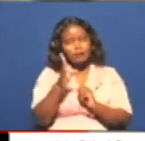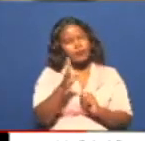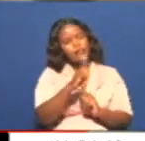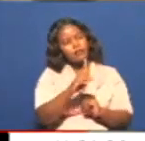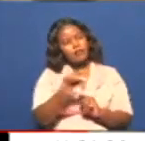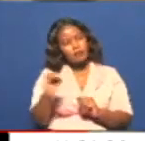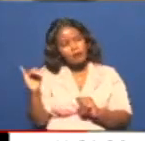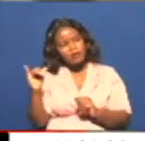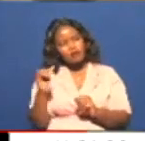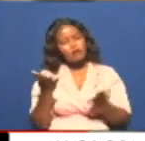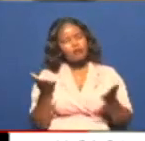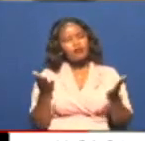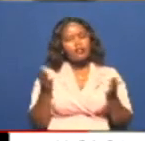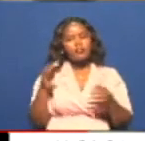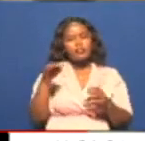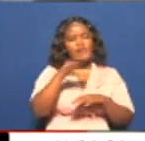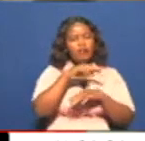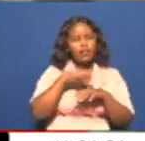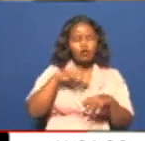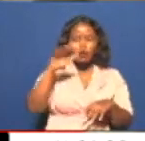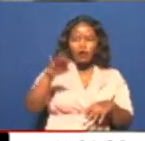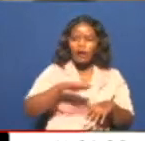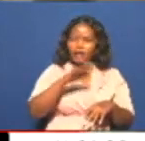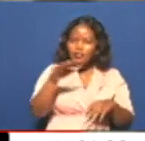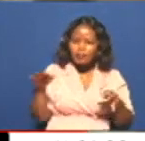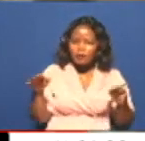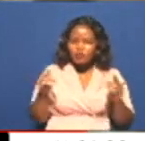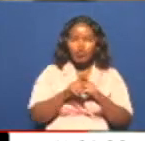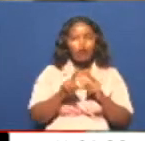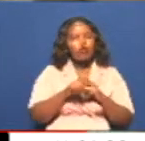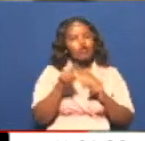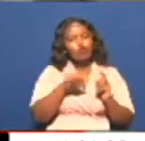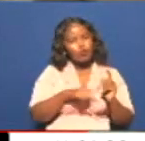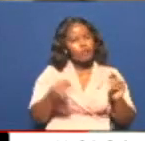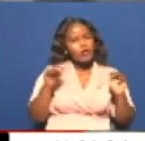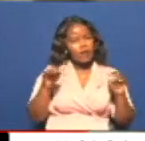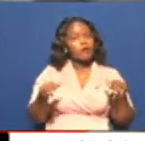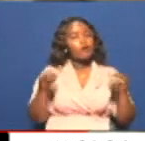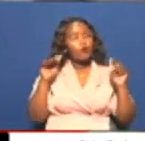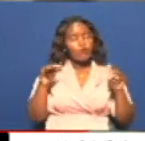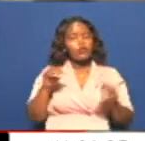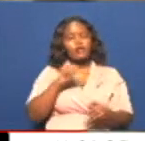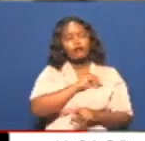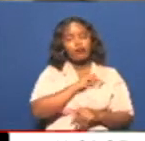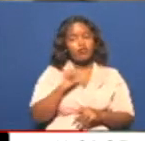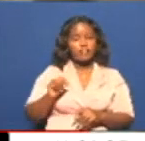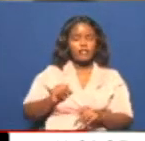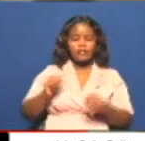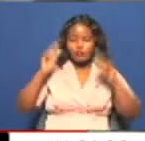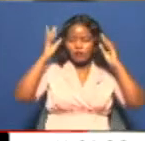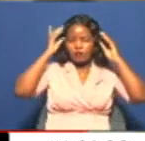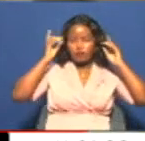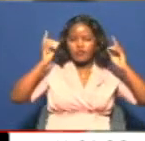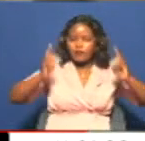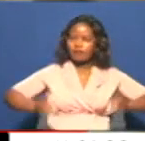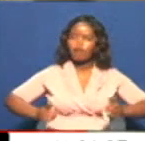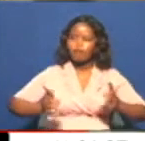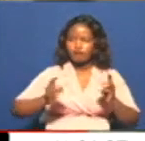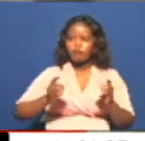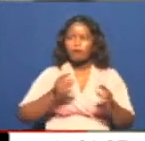the National Assembly, and of course we're waiting for the Senate to make a determination on the same. But we